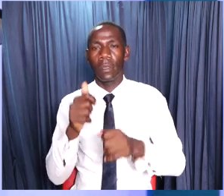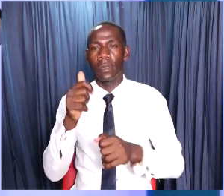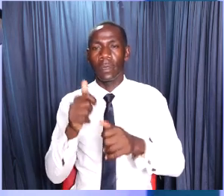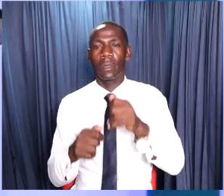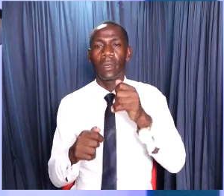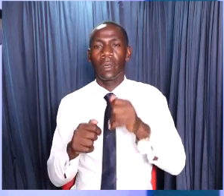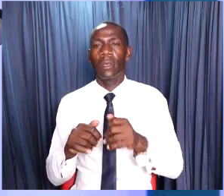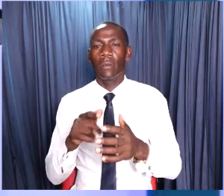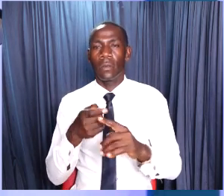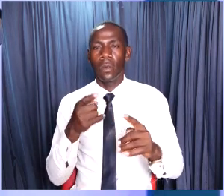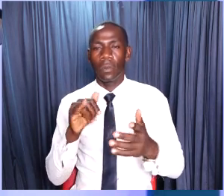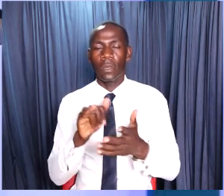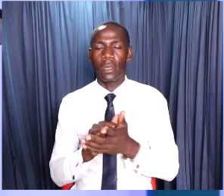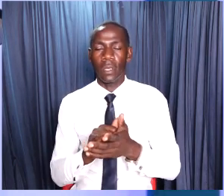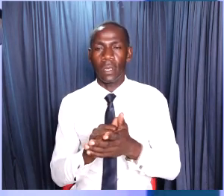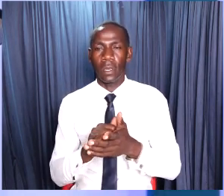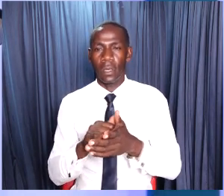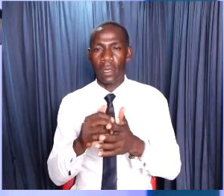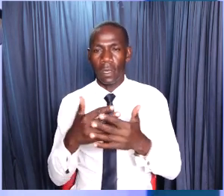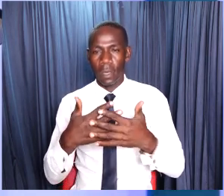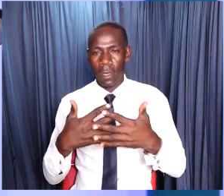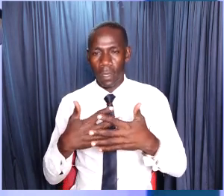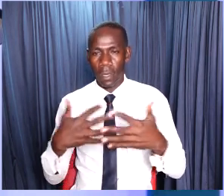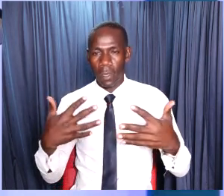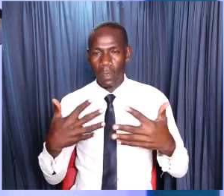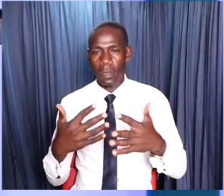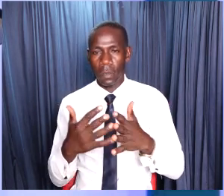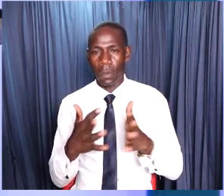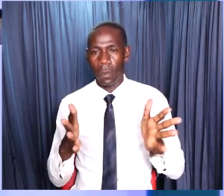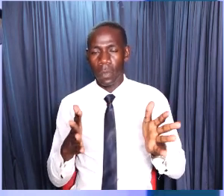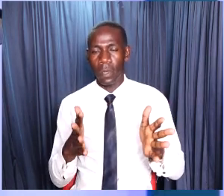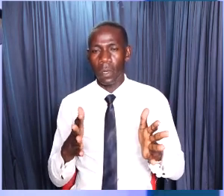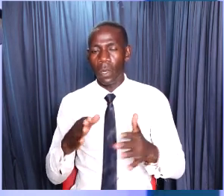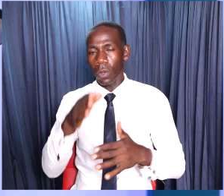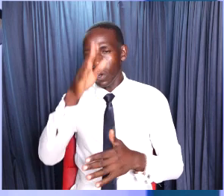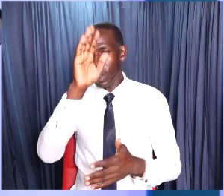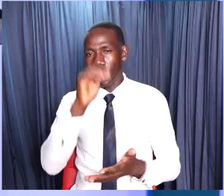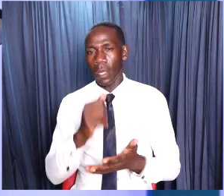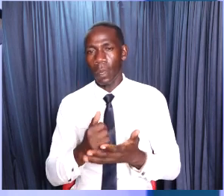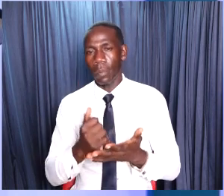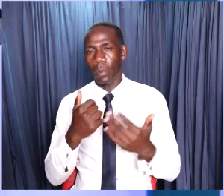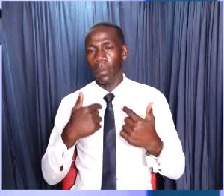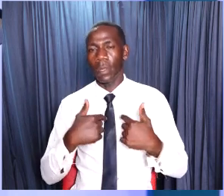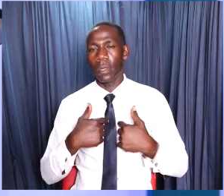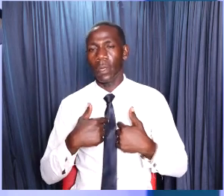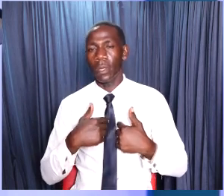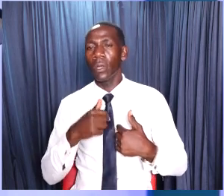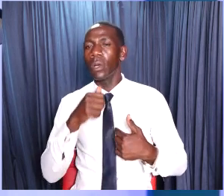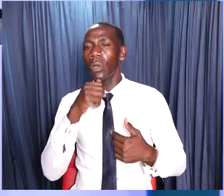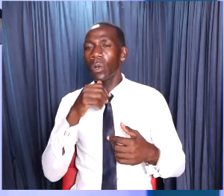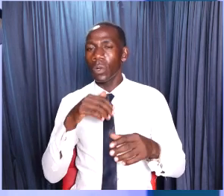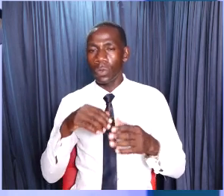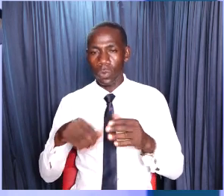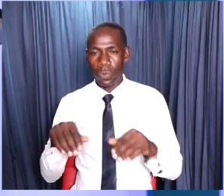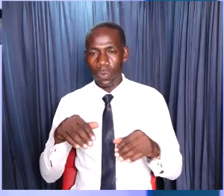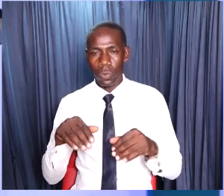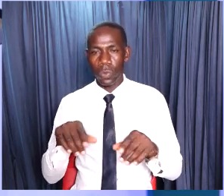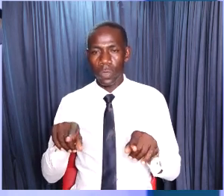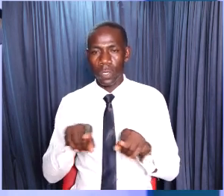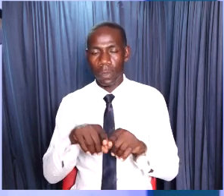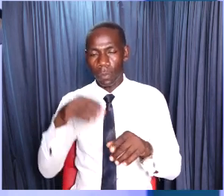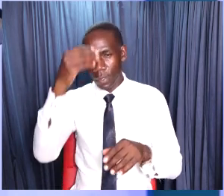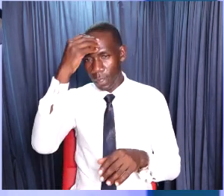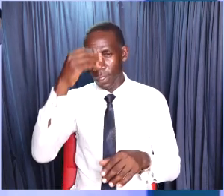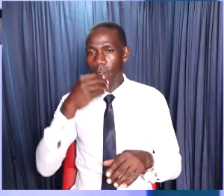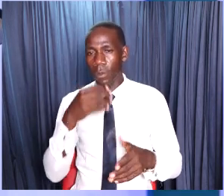Toka siku ya milango ilifunguka. From that day the gates opened. Mungu alinijalia. God enabled me. Kutotenda kwa hila. Not to do